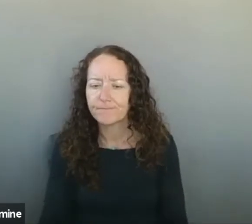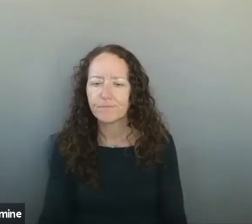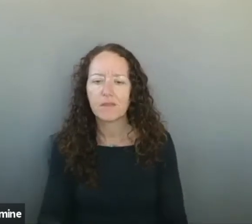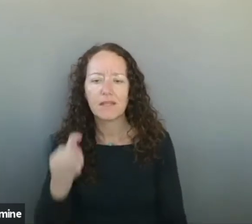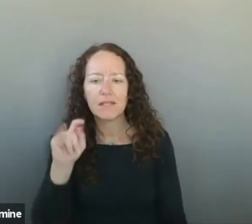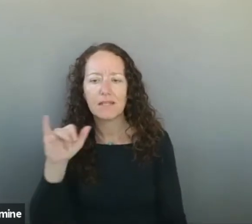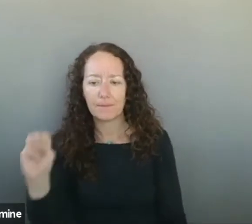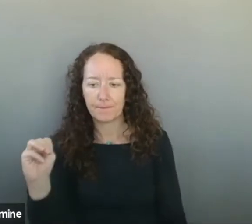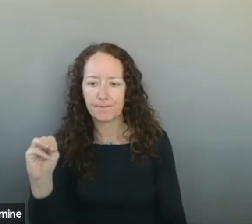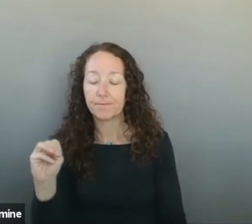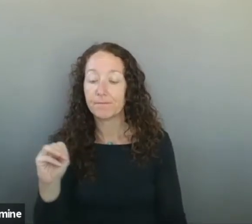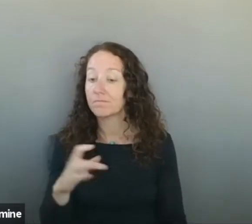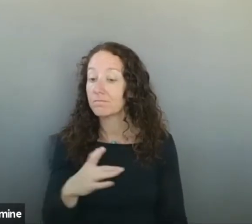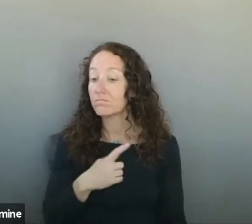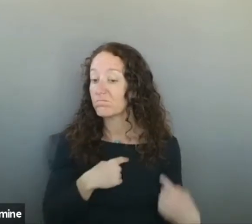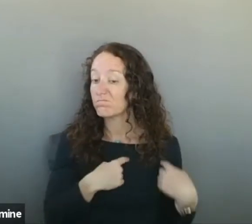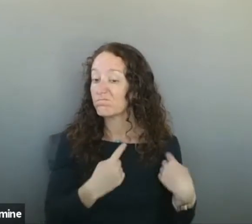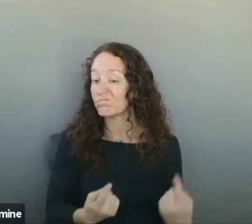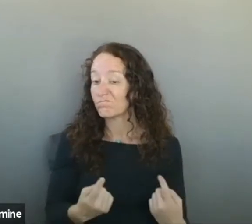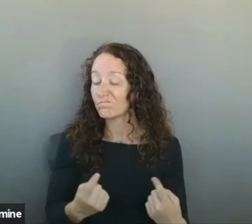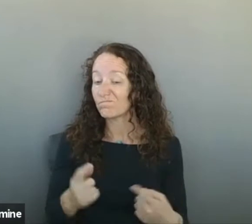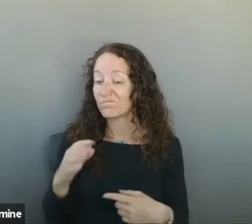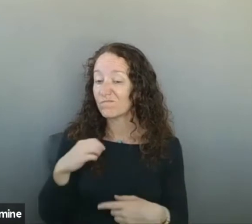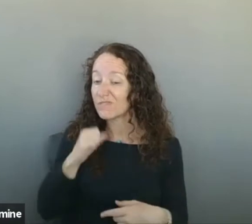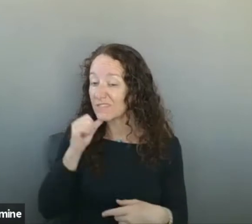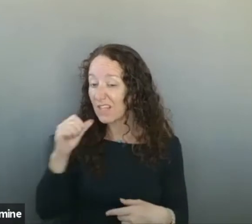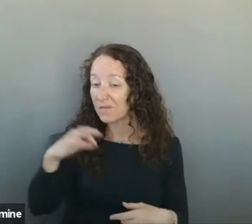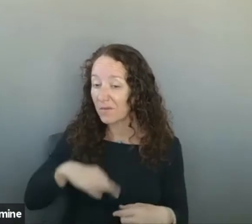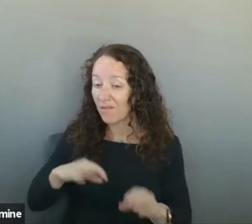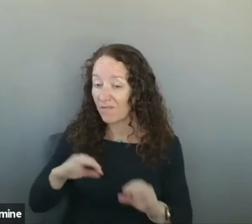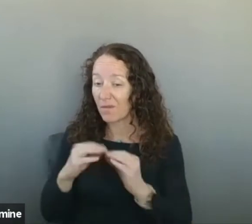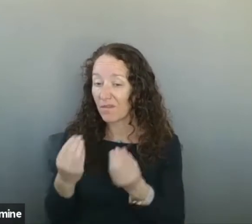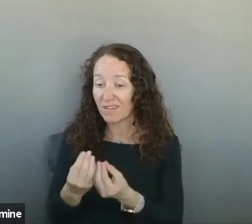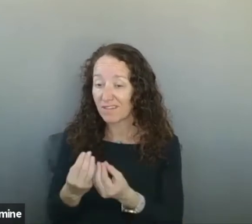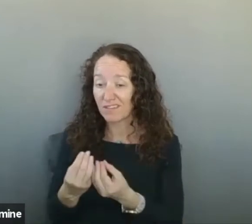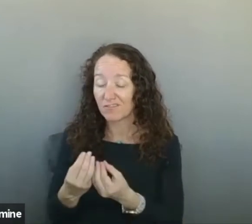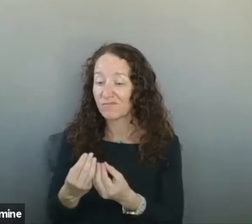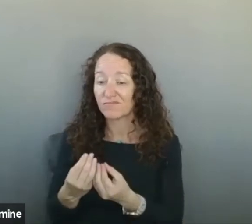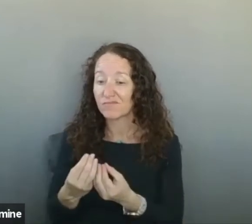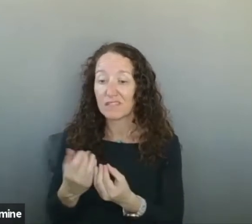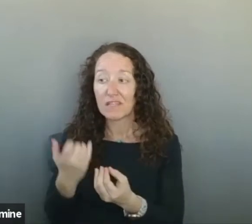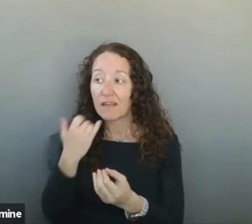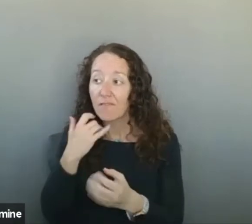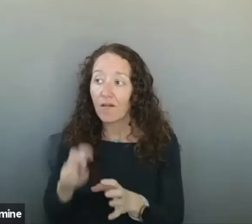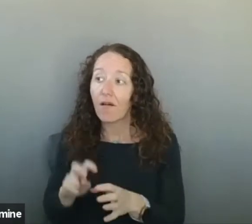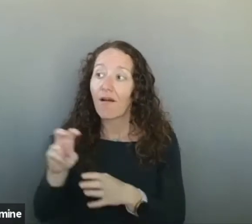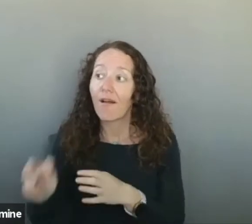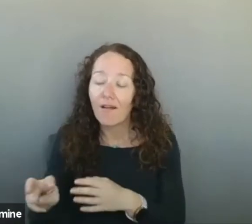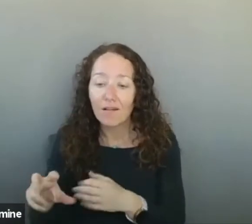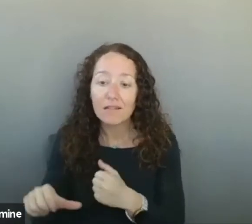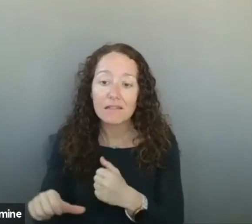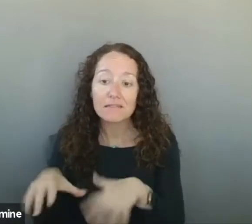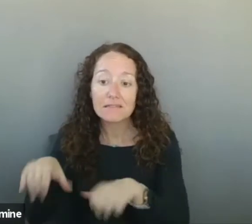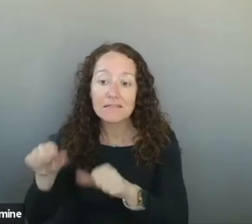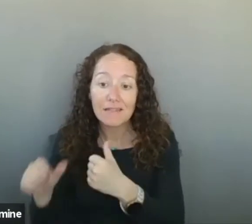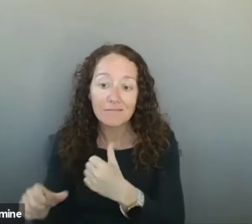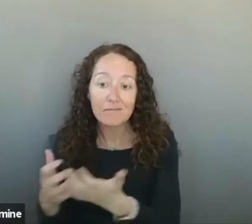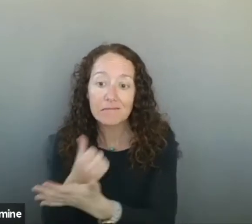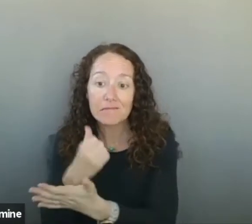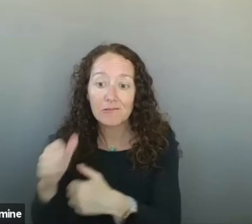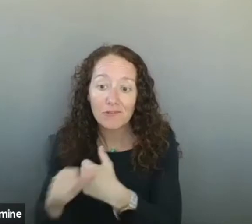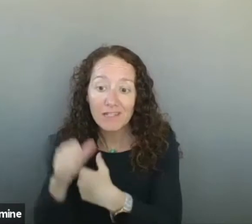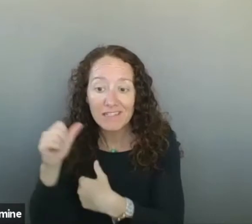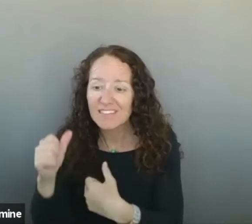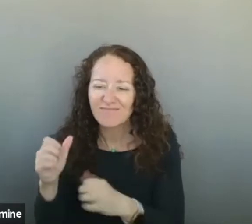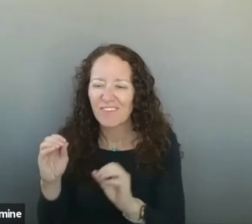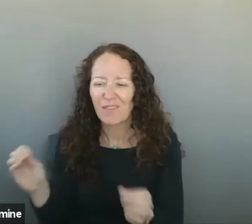Traditionally in nonprofits, there's been no reward for risk. If you just think about like the executive director, you can do